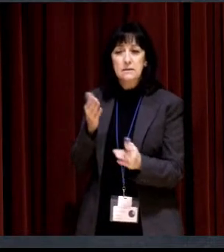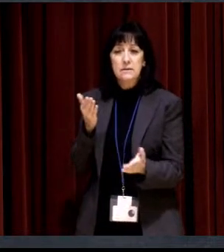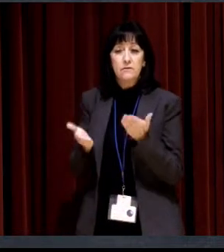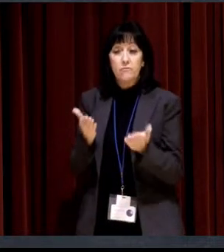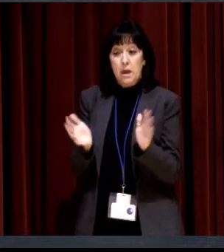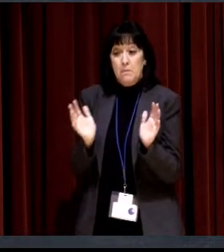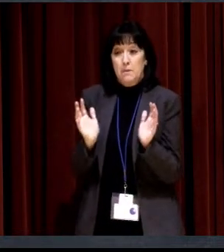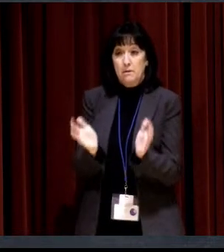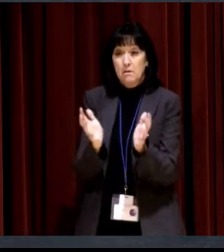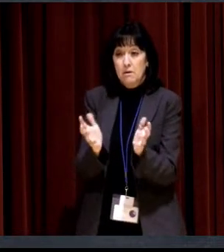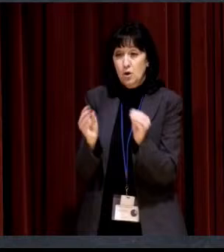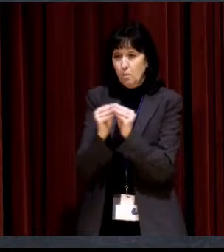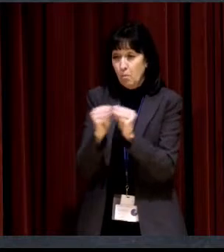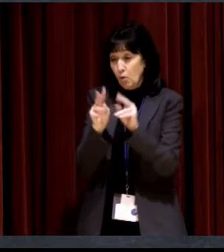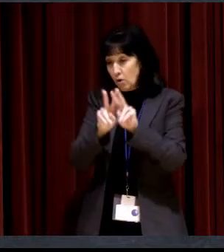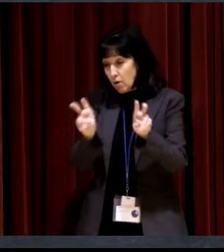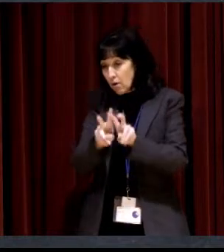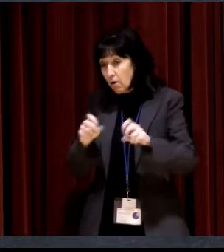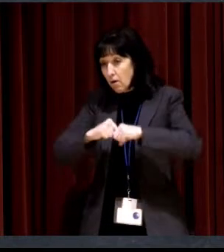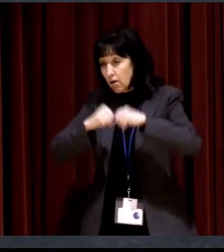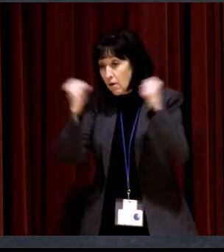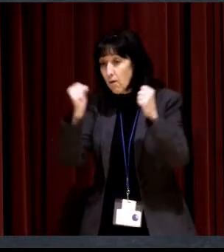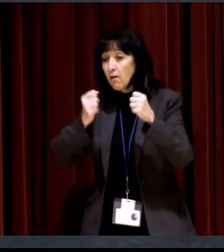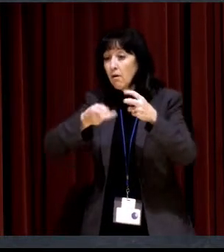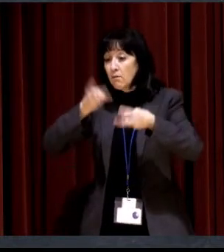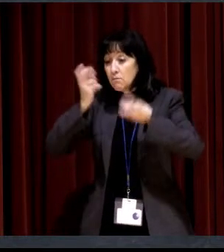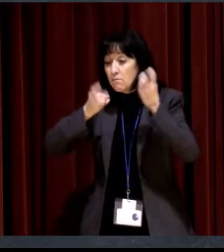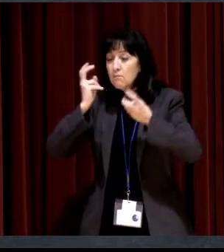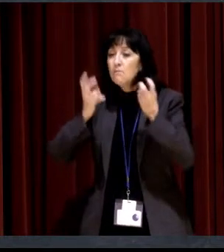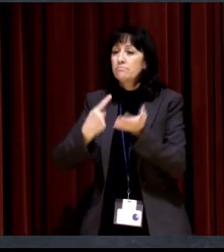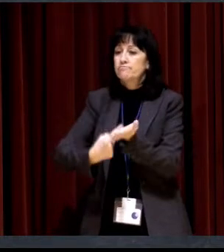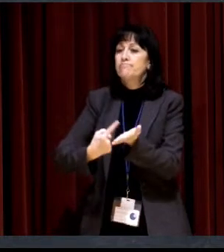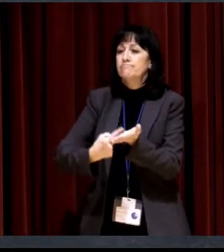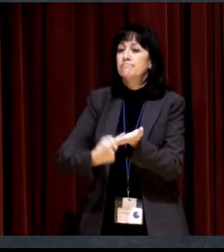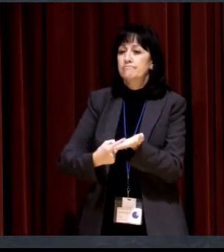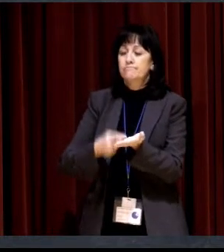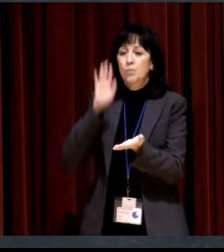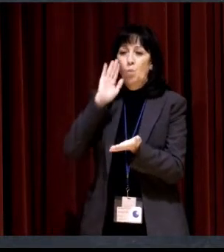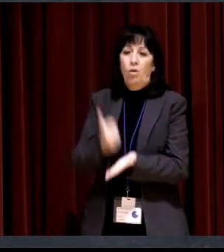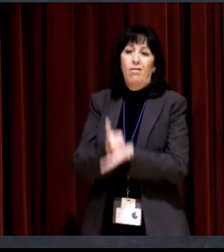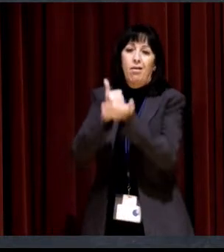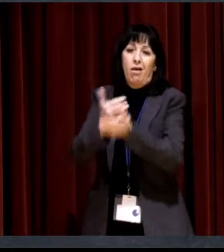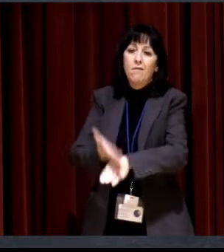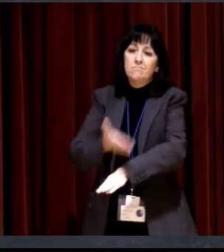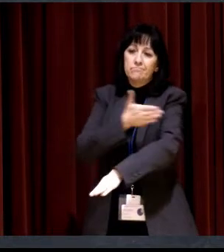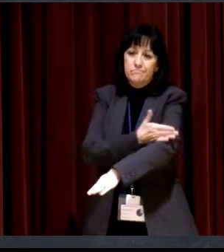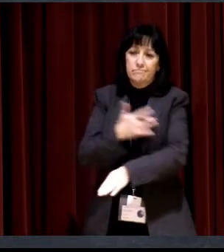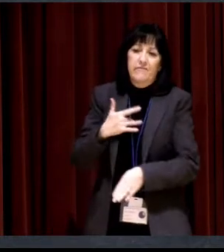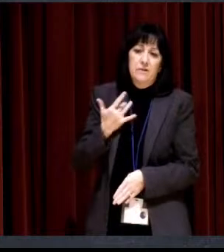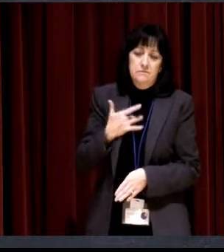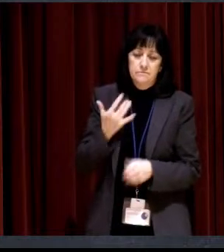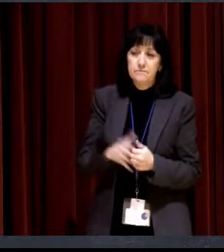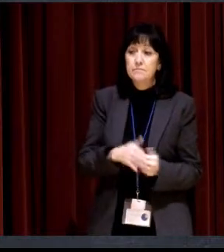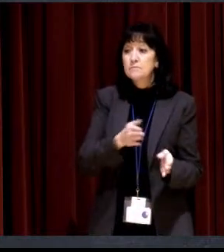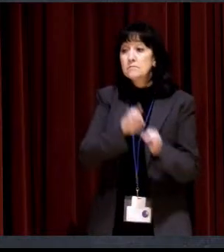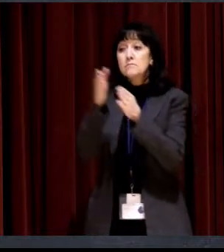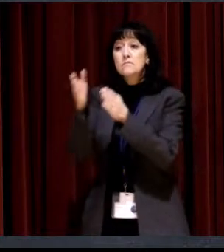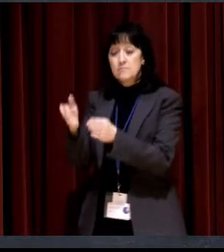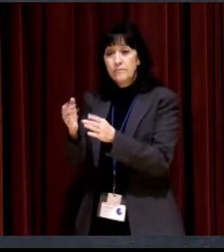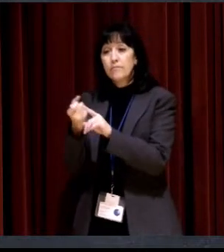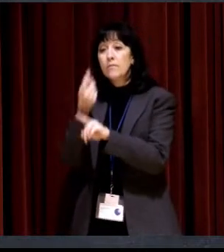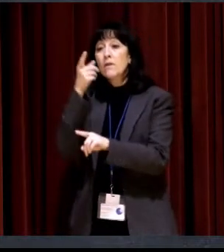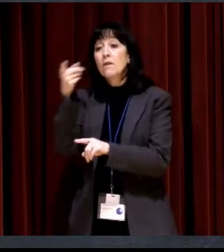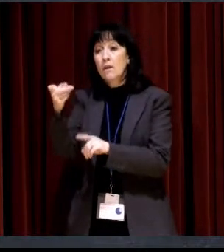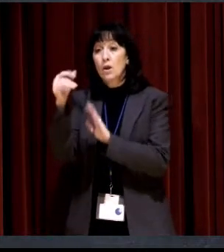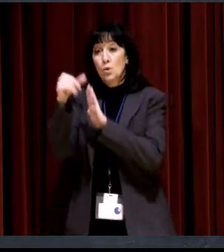All right. To build off of a bit of an earlier conversation we have a question from YouTube. What supports